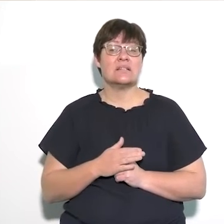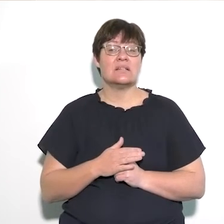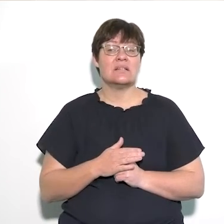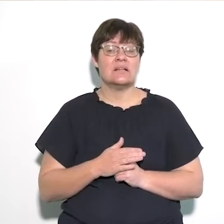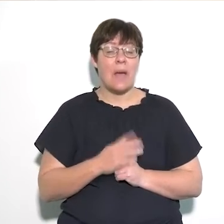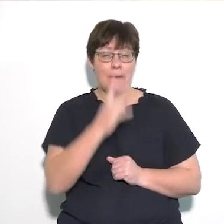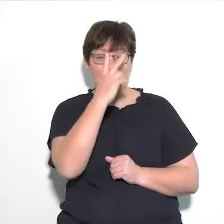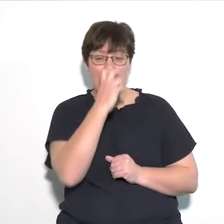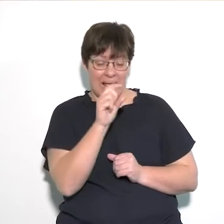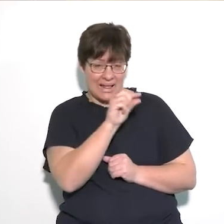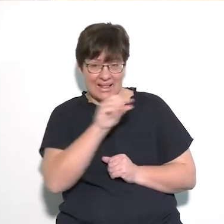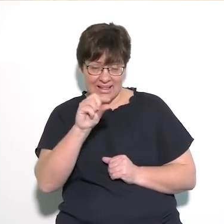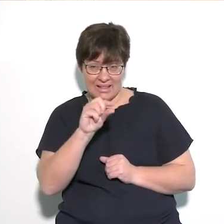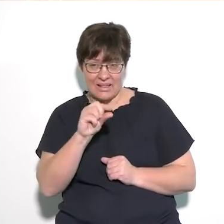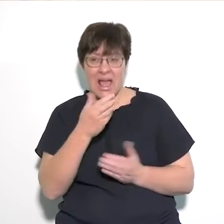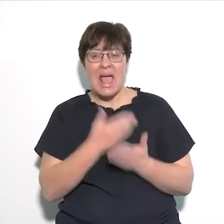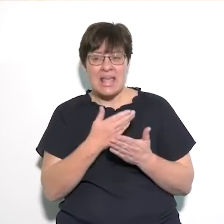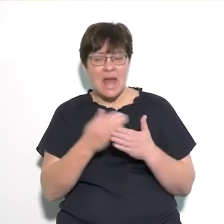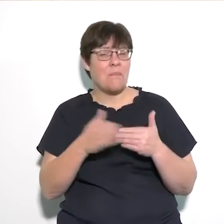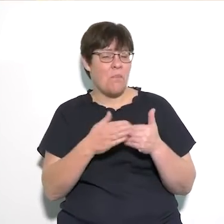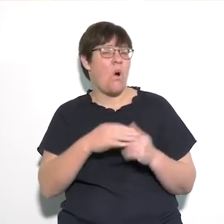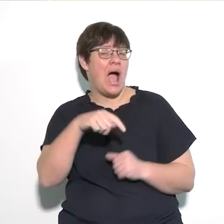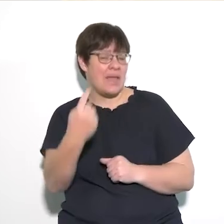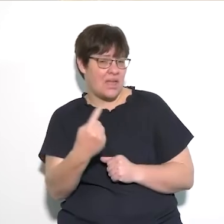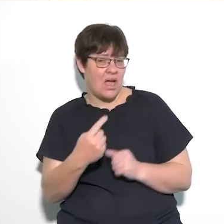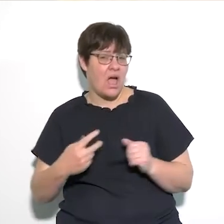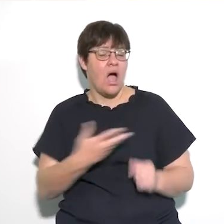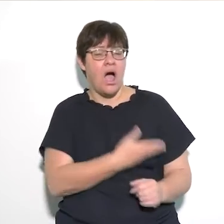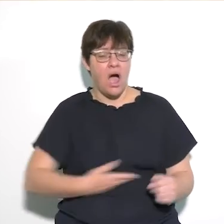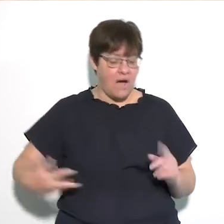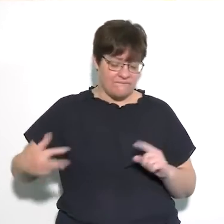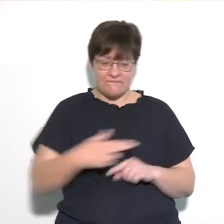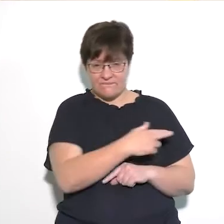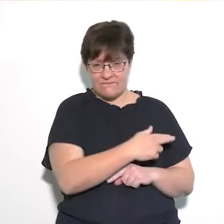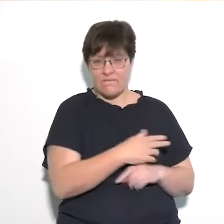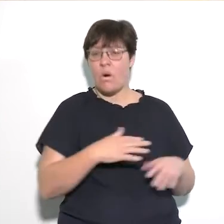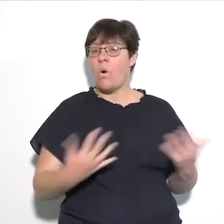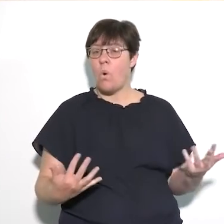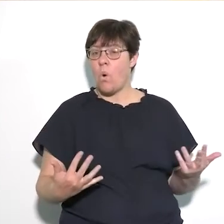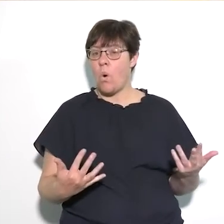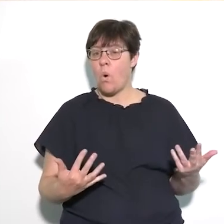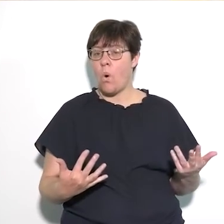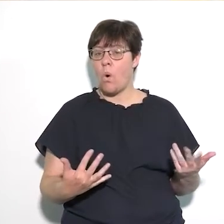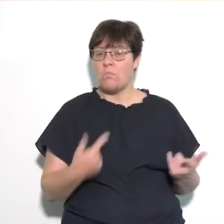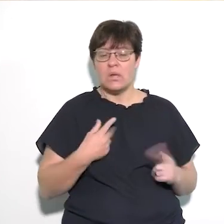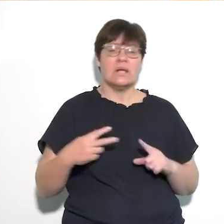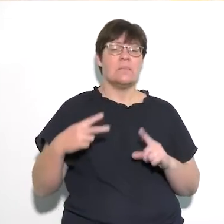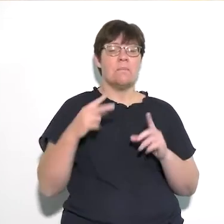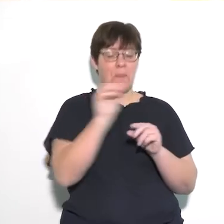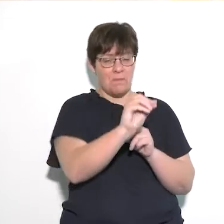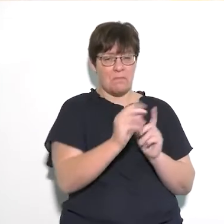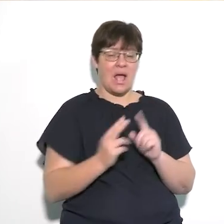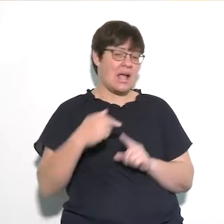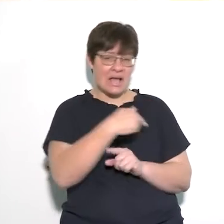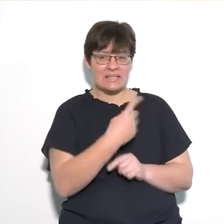little black piece. You could cut another circle and cut it in half, or you could just cut a little shape